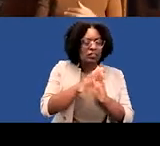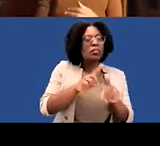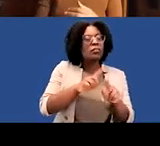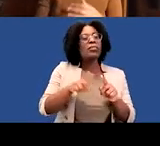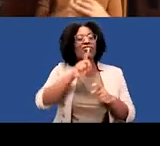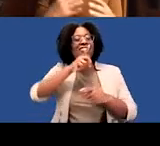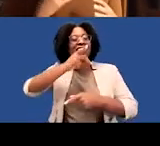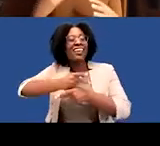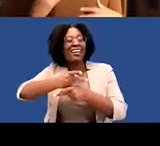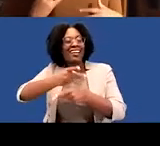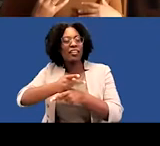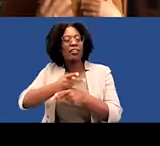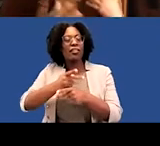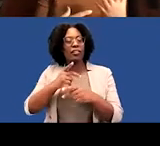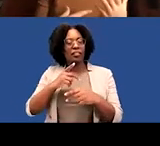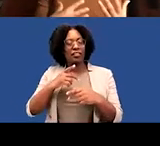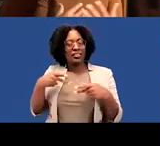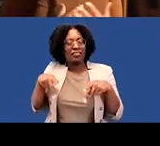and